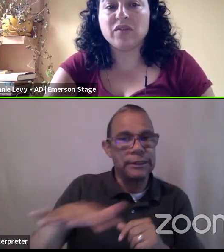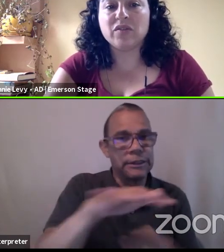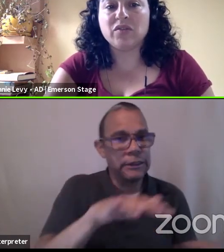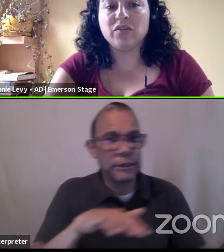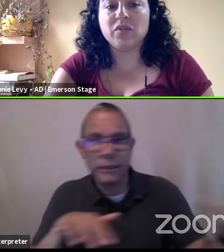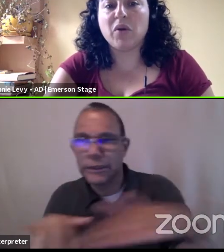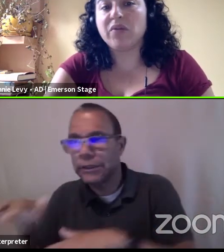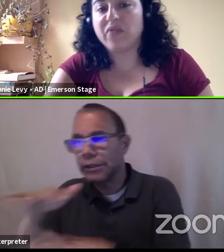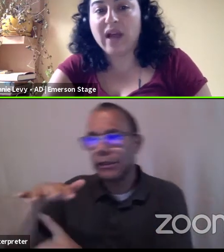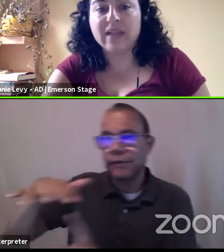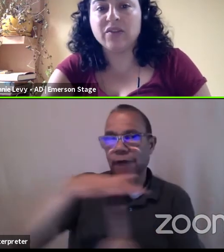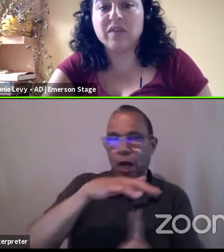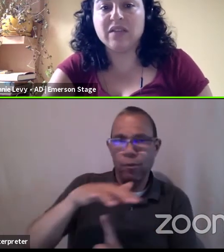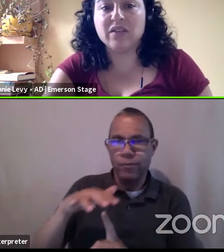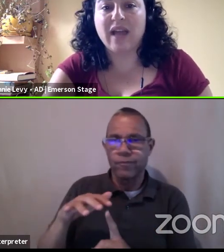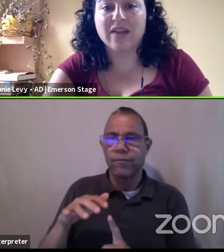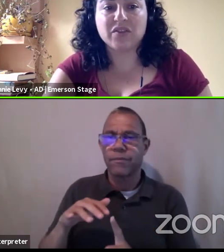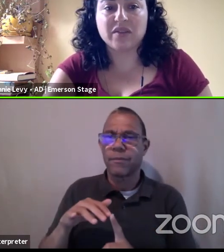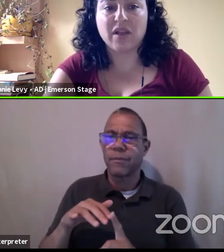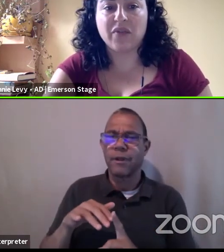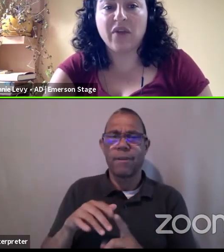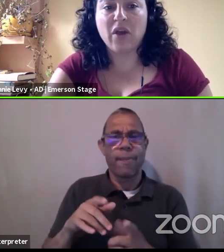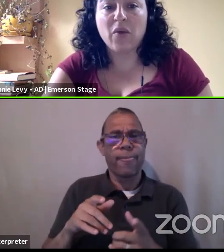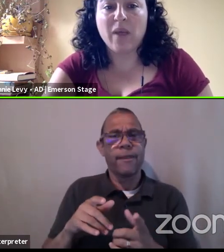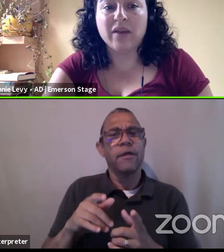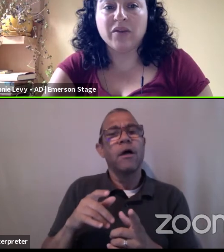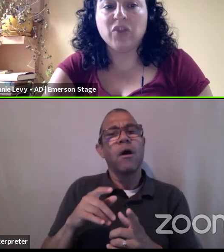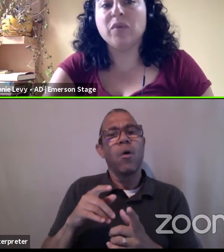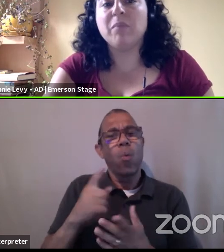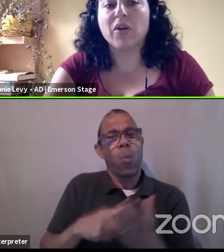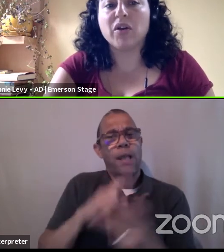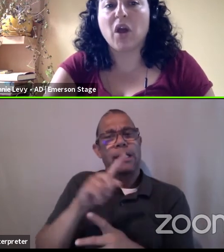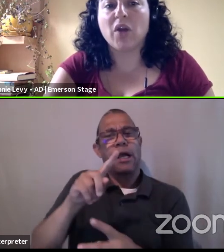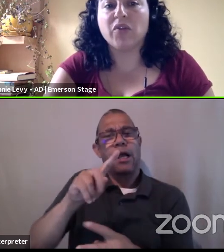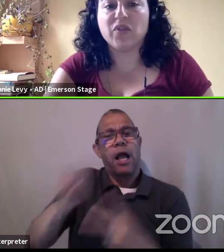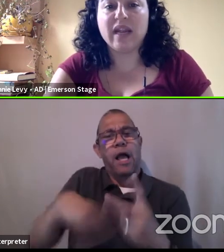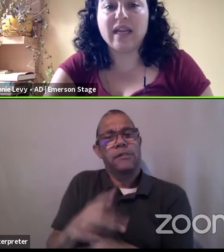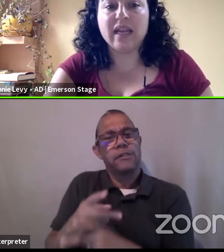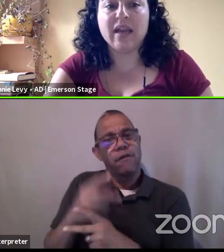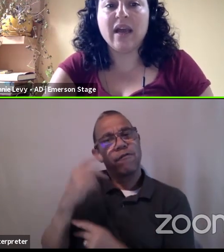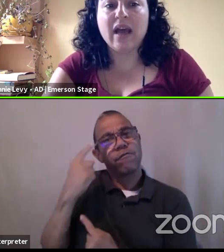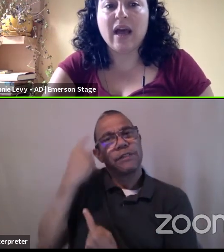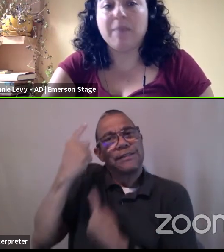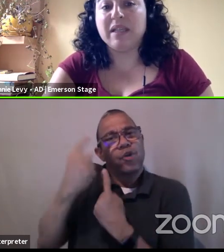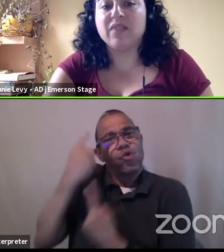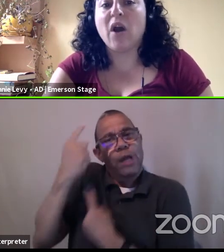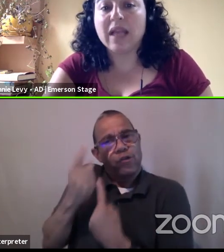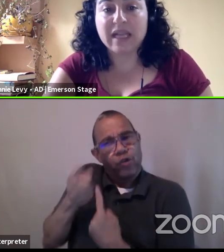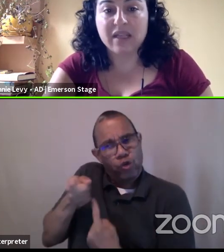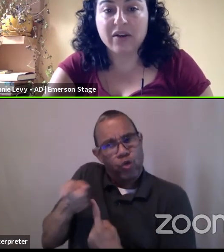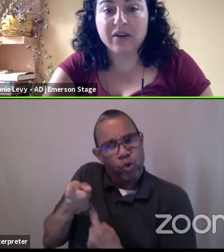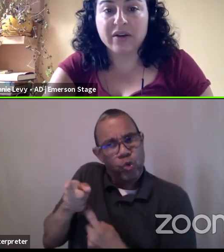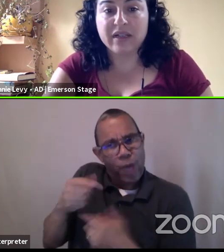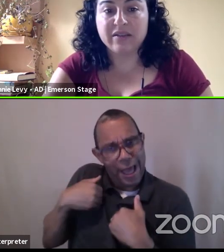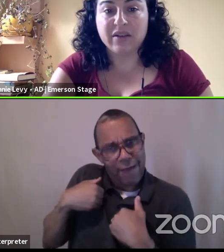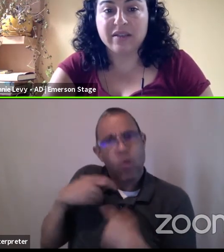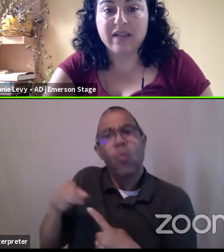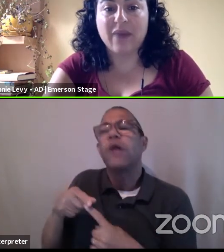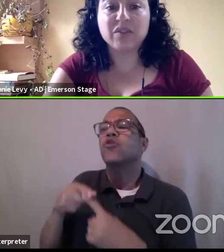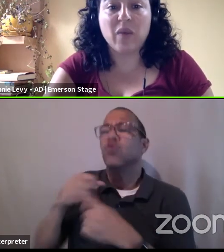questions do you both find you need to ask yourself when you embark on creating a piece of online theater?